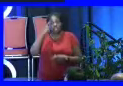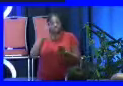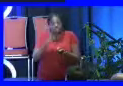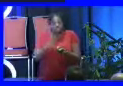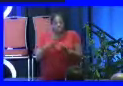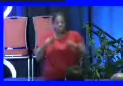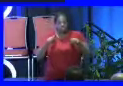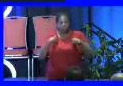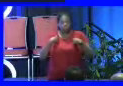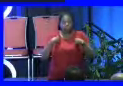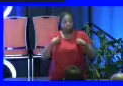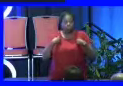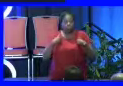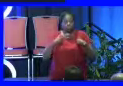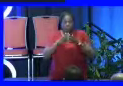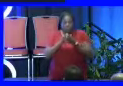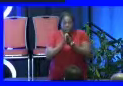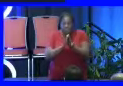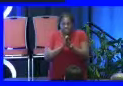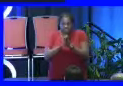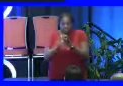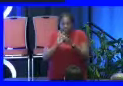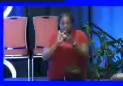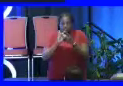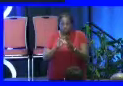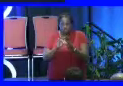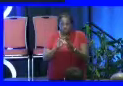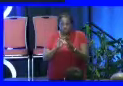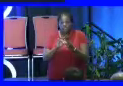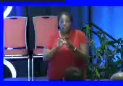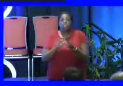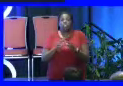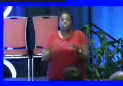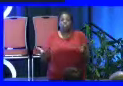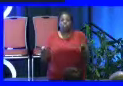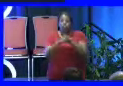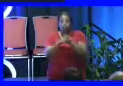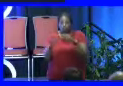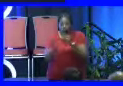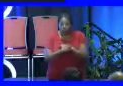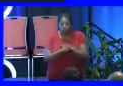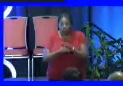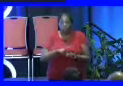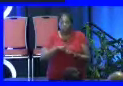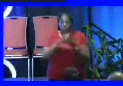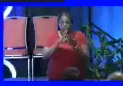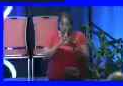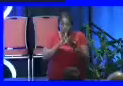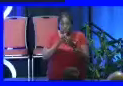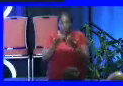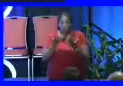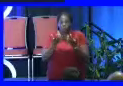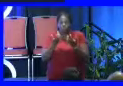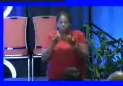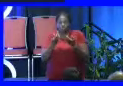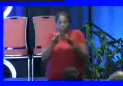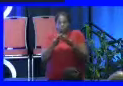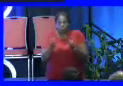particular, my passion is around and has always been around cross-sector approaches that are really looking to